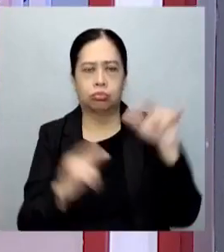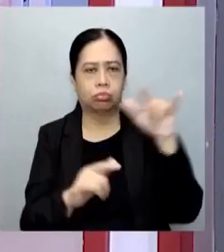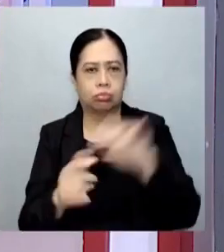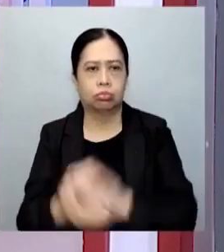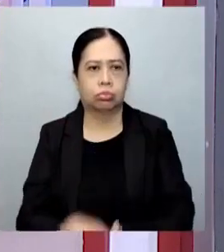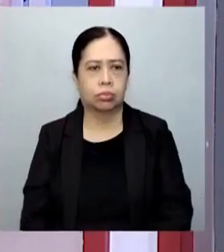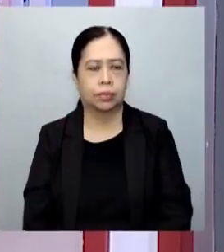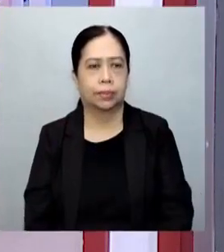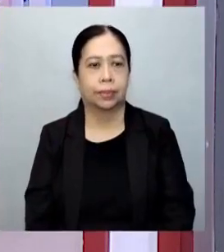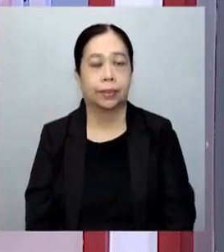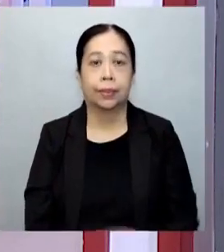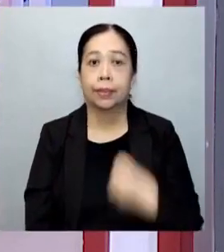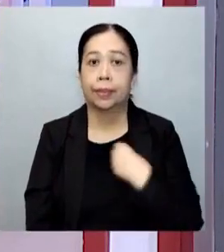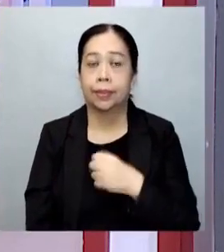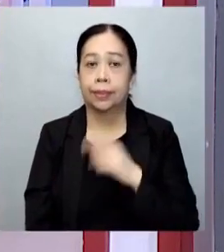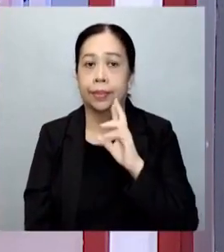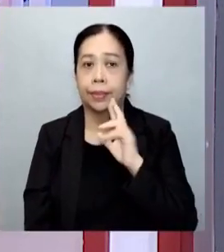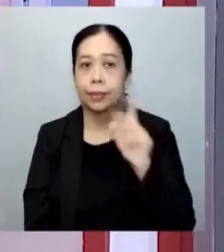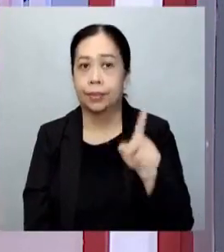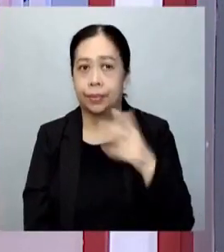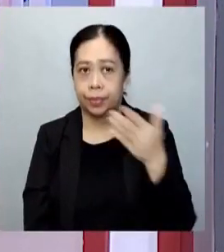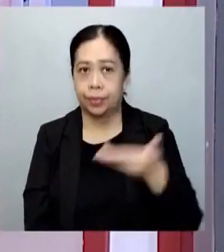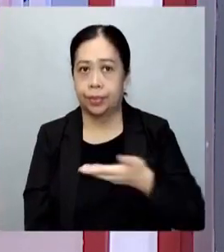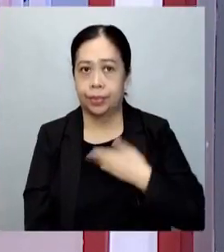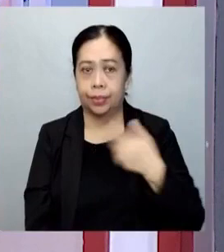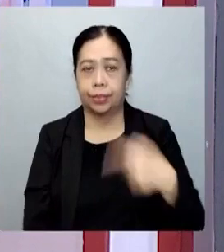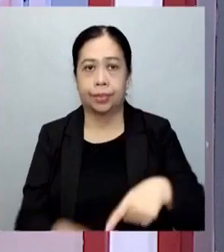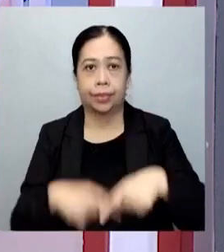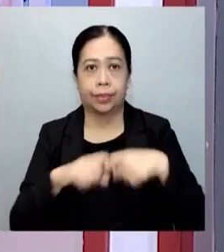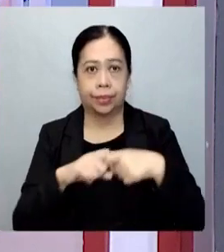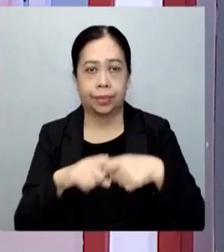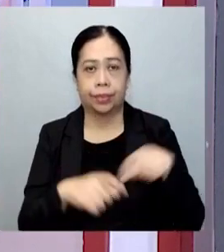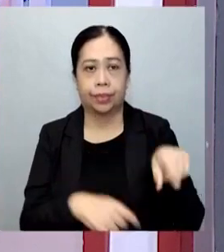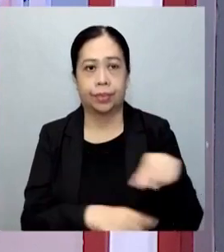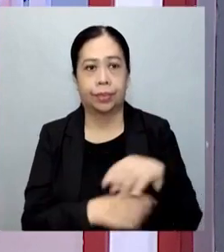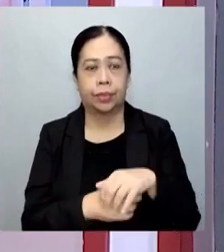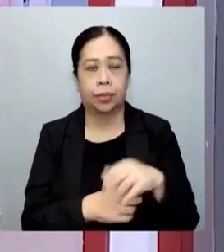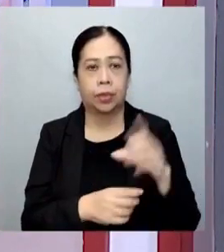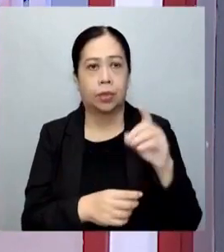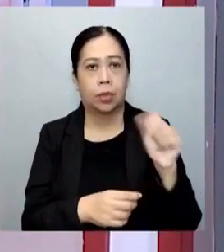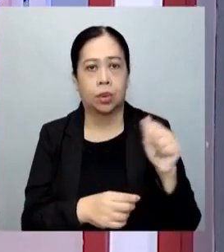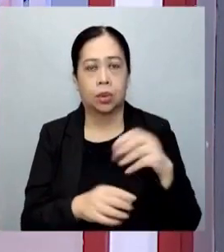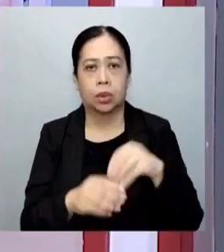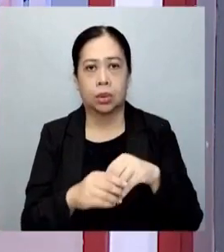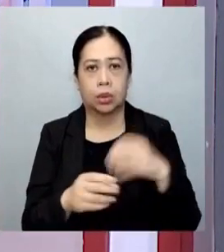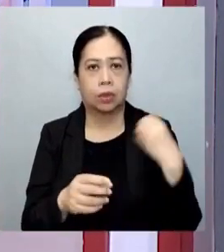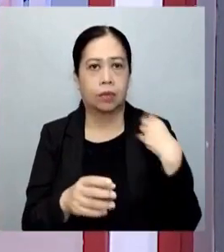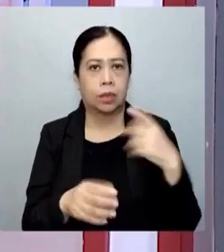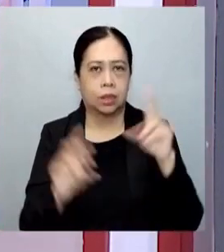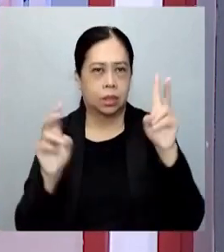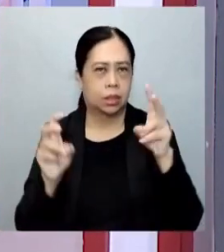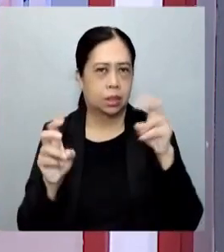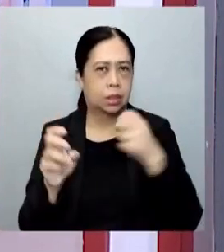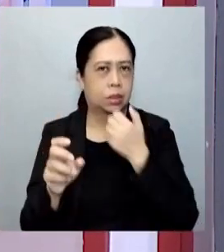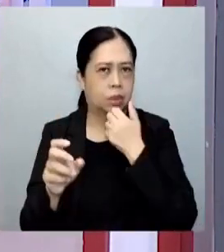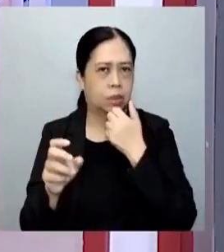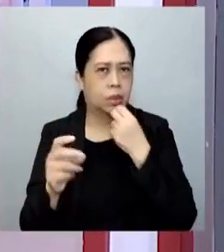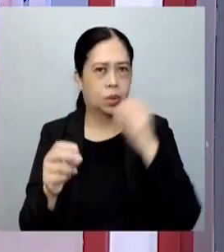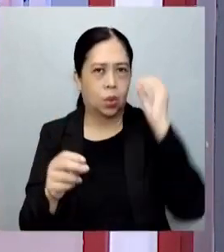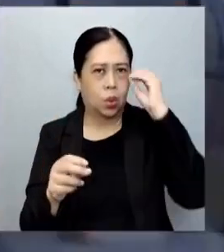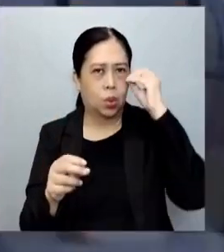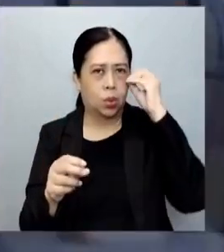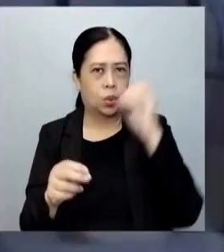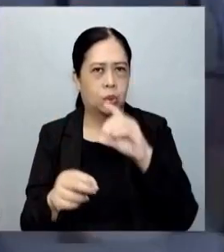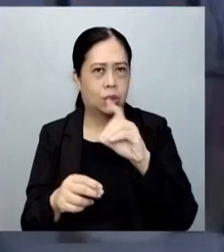Well, Senator Risa Ontiveros welcomes the suspension of agriculture officials involved in an allegedly anomalous onion supply deal for